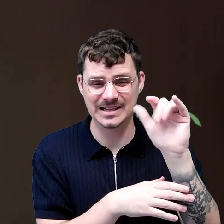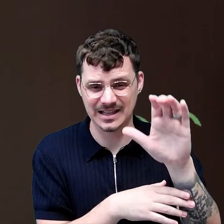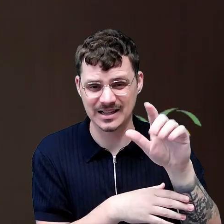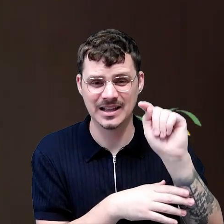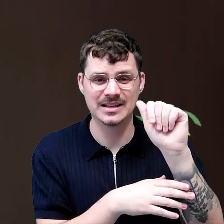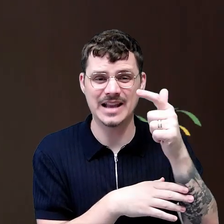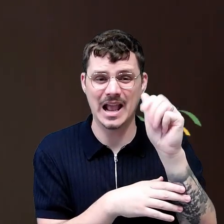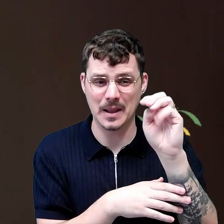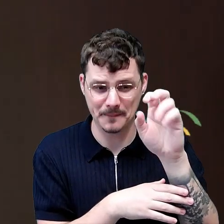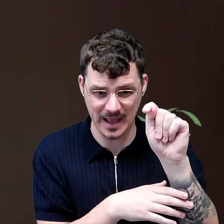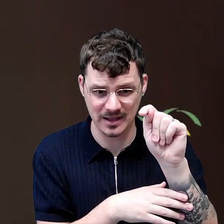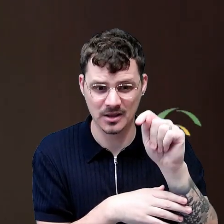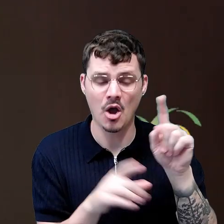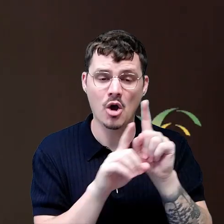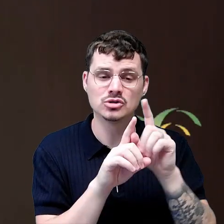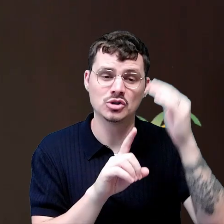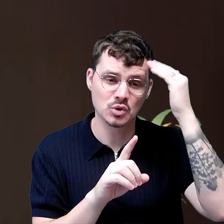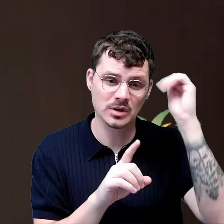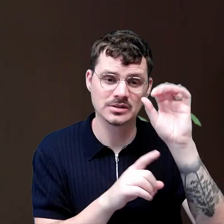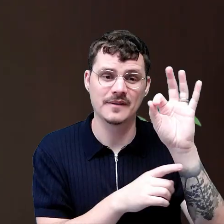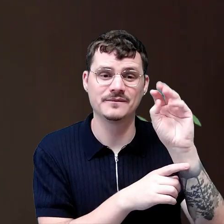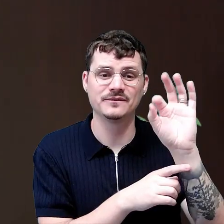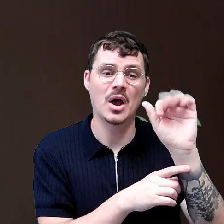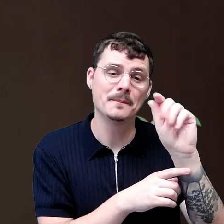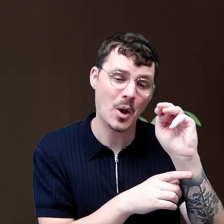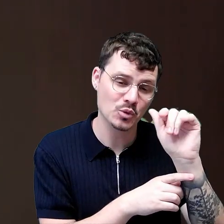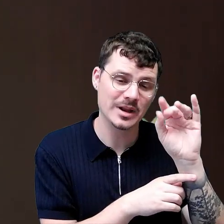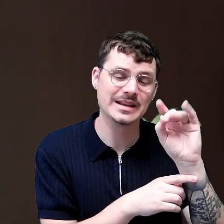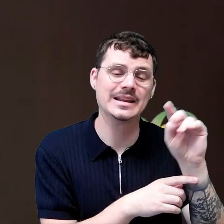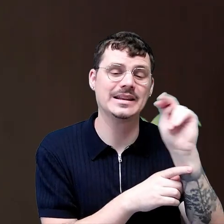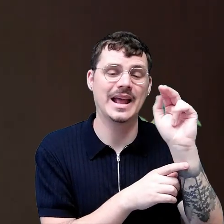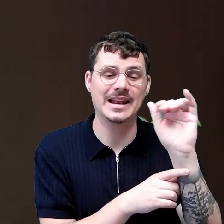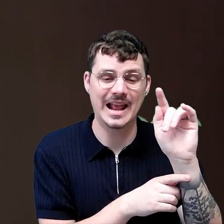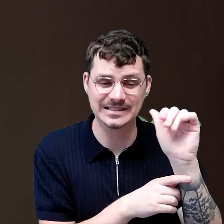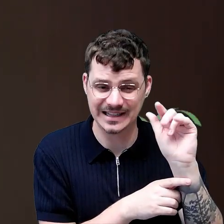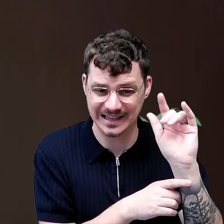and Tagamet, also known as famotidine, nizatidine,